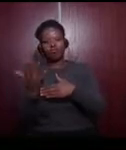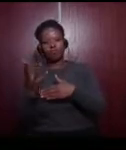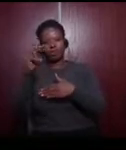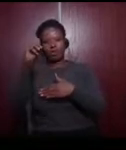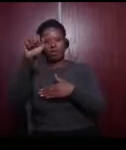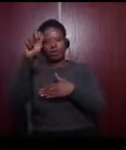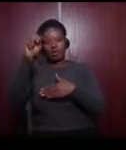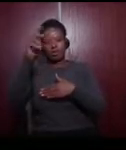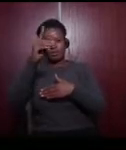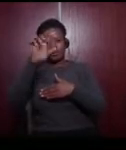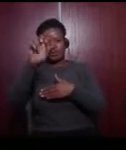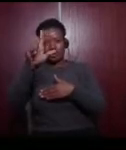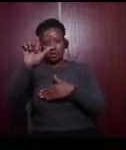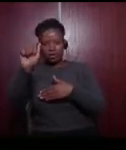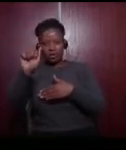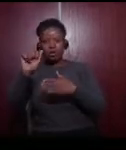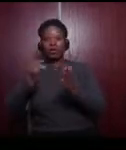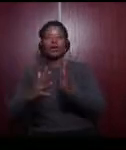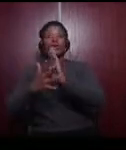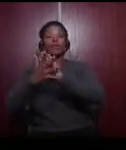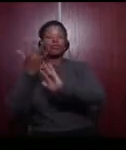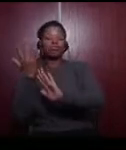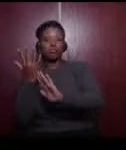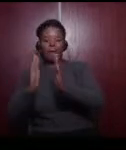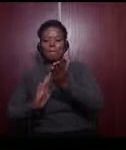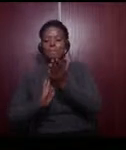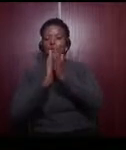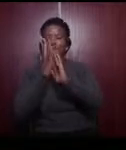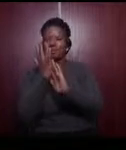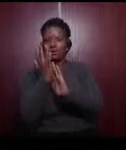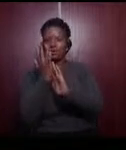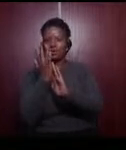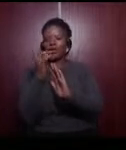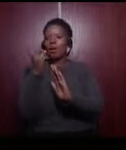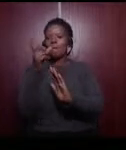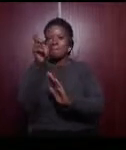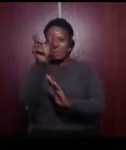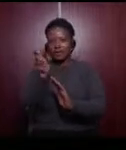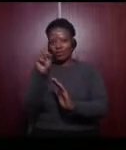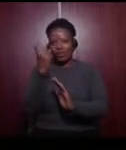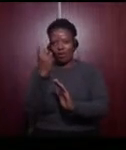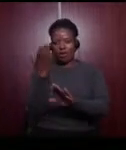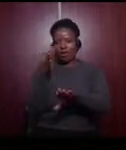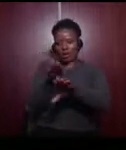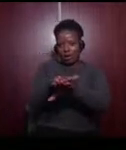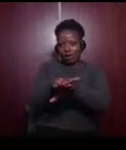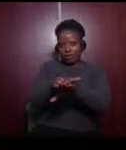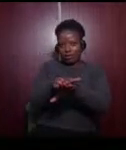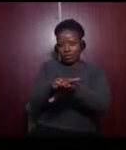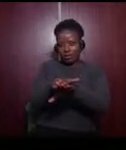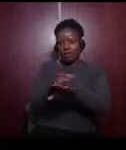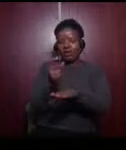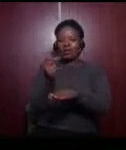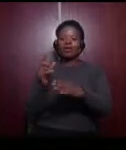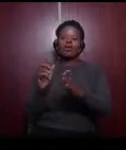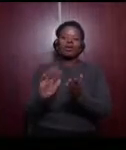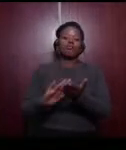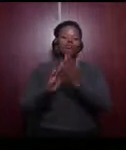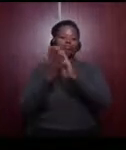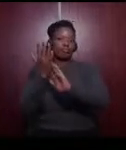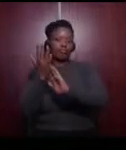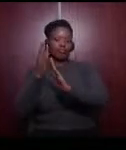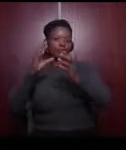and they were completely destroyed, but fortunately no one died. So apparently the disaster